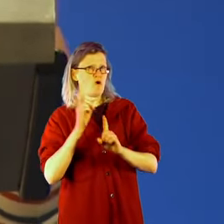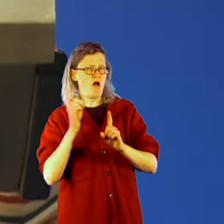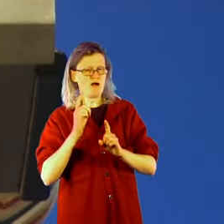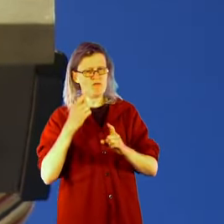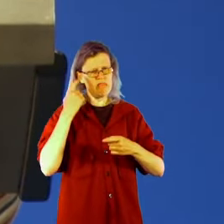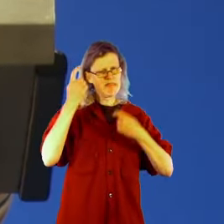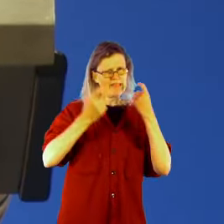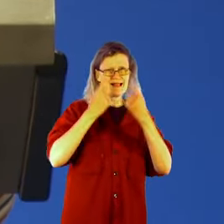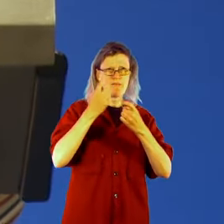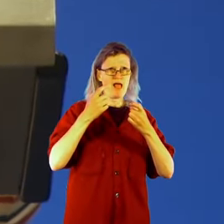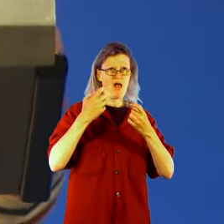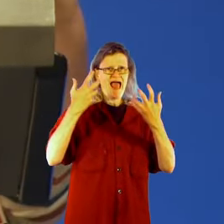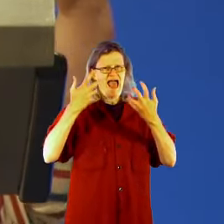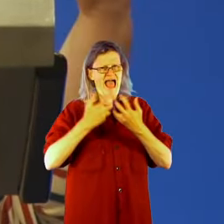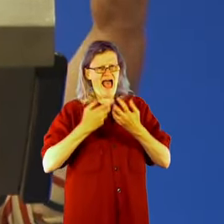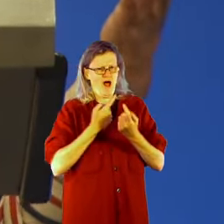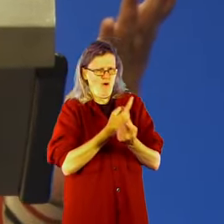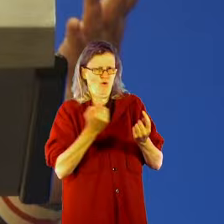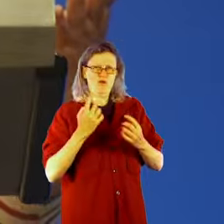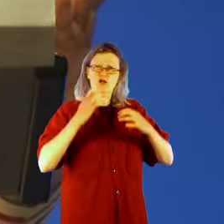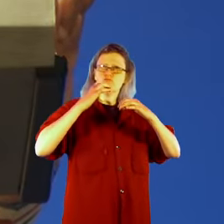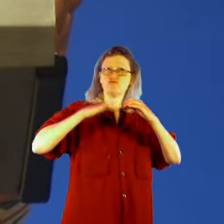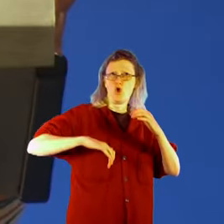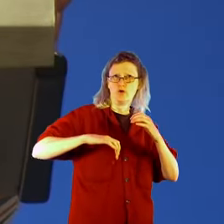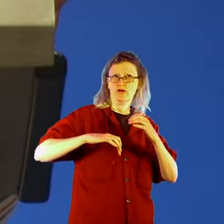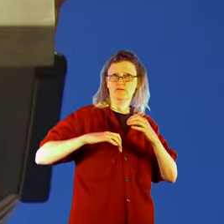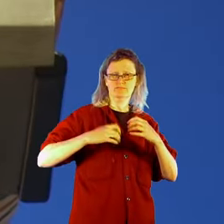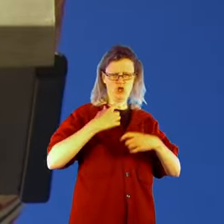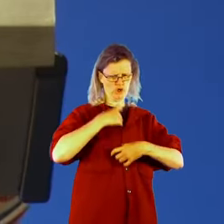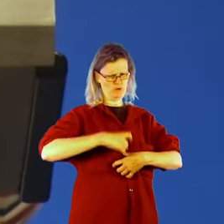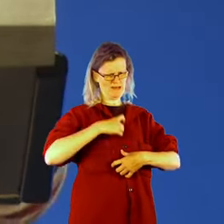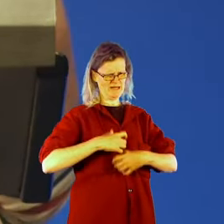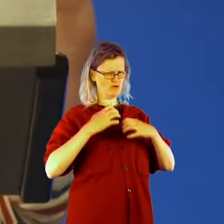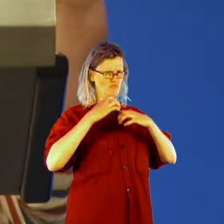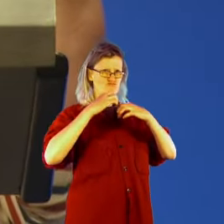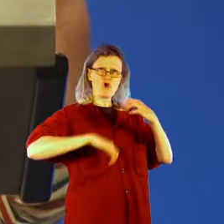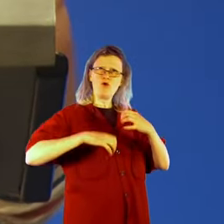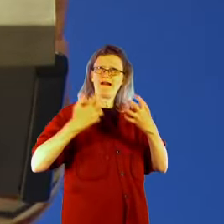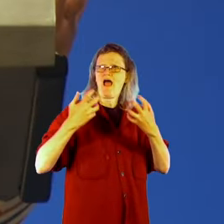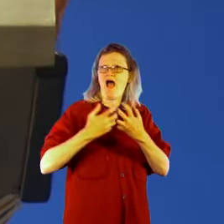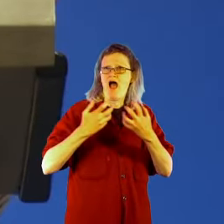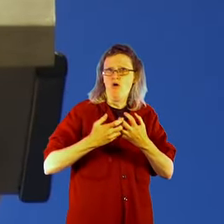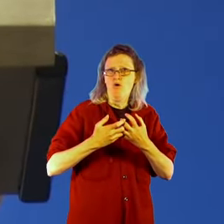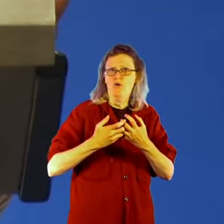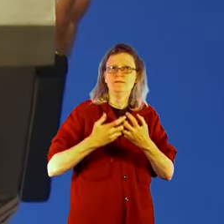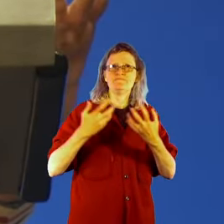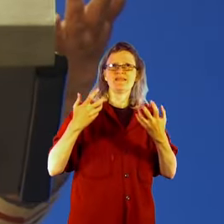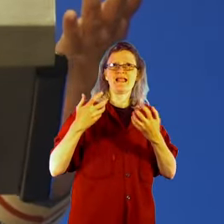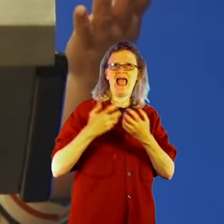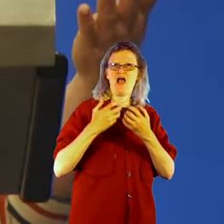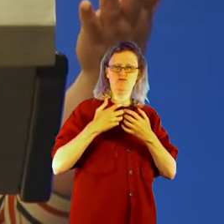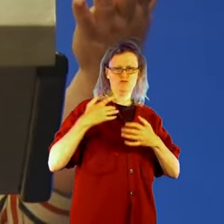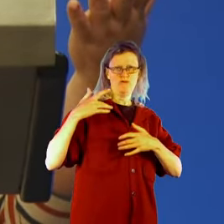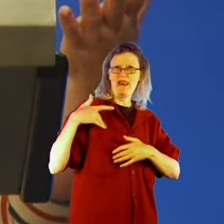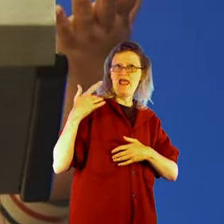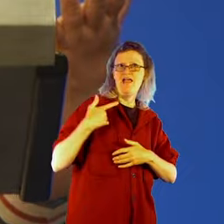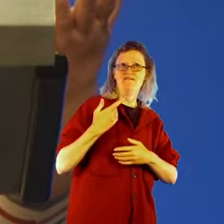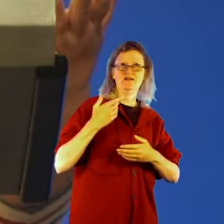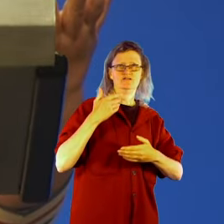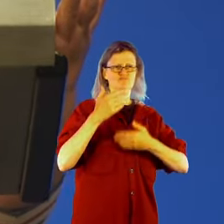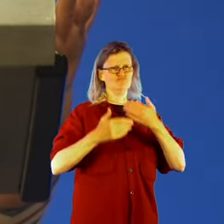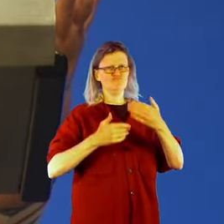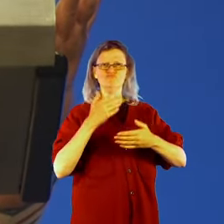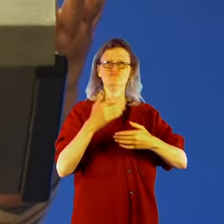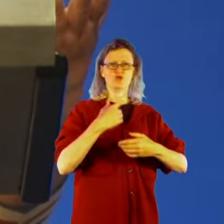we are broken, in which our humanity is broken, how to live as broken human beings in a